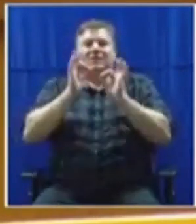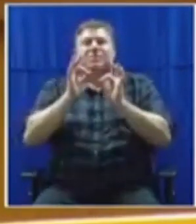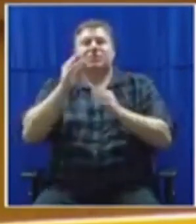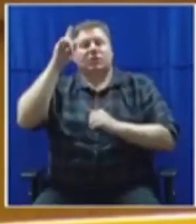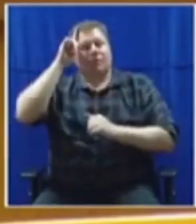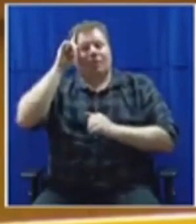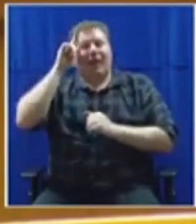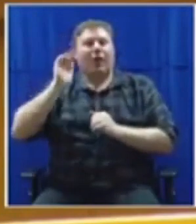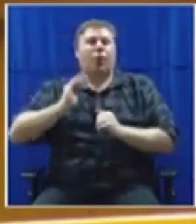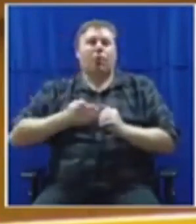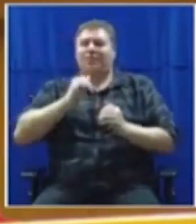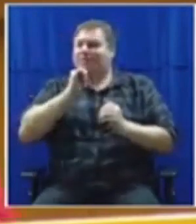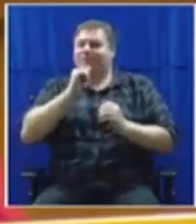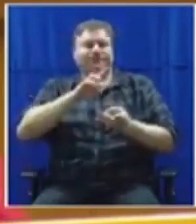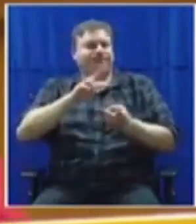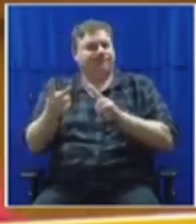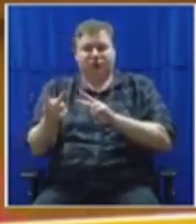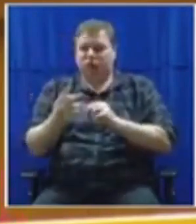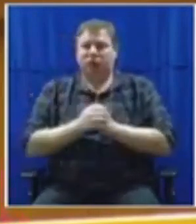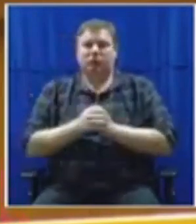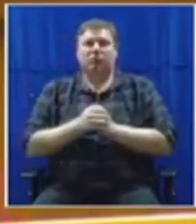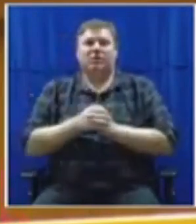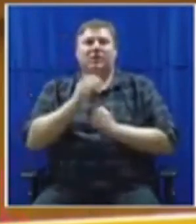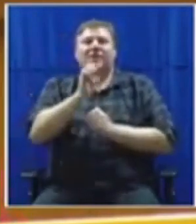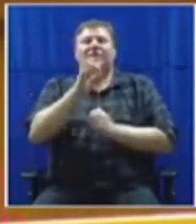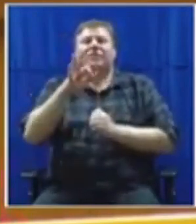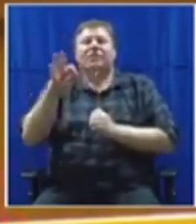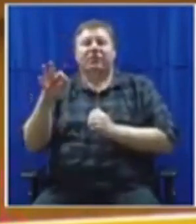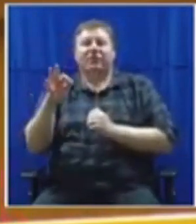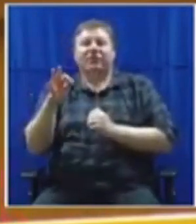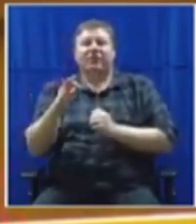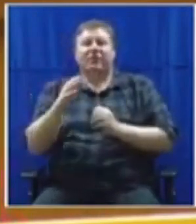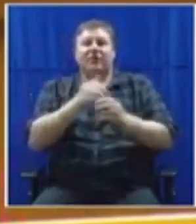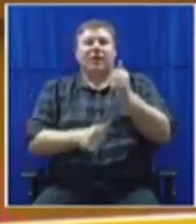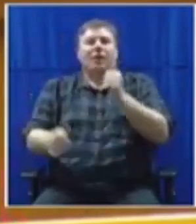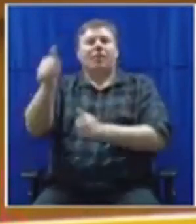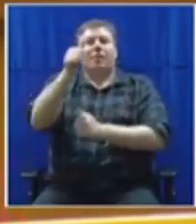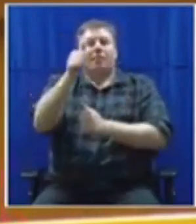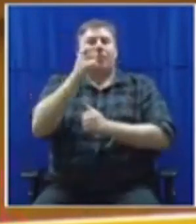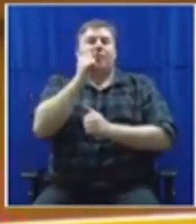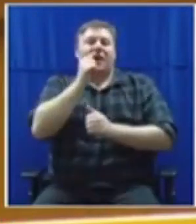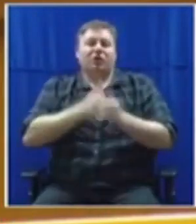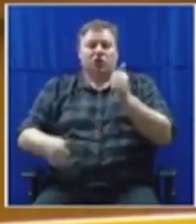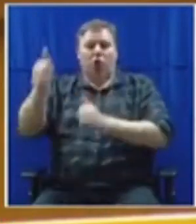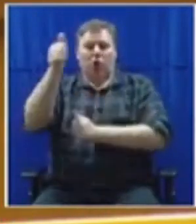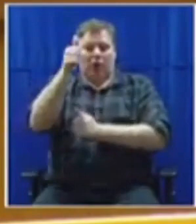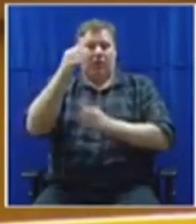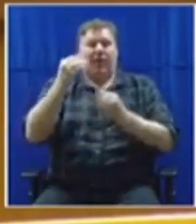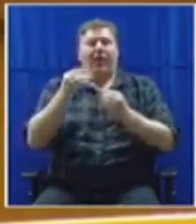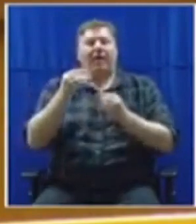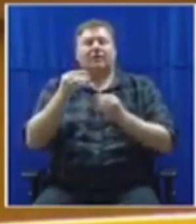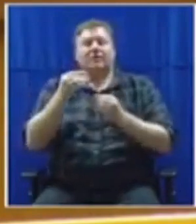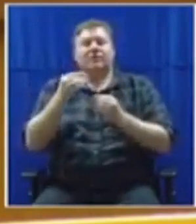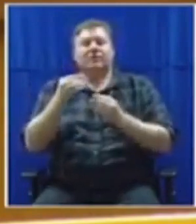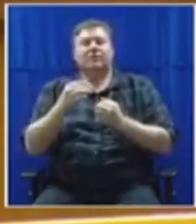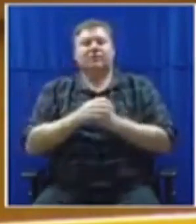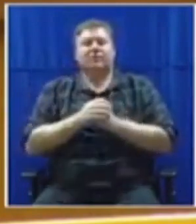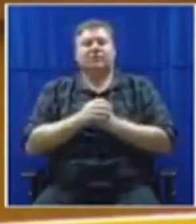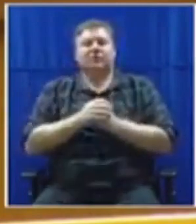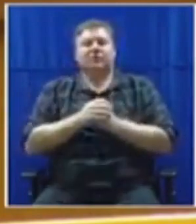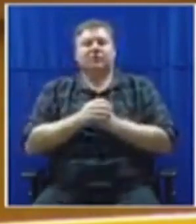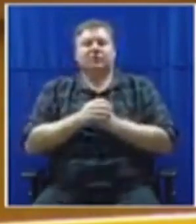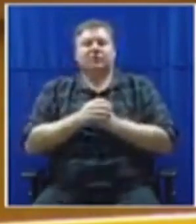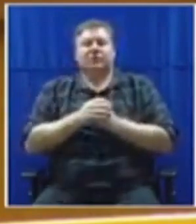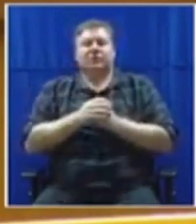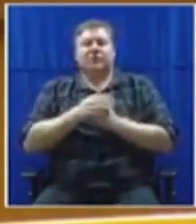particular. The EFF recognizes that while patriarchy and sexism are pervasive in our society, it